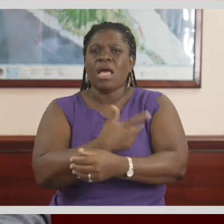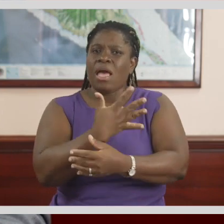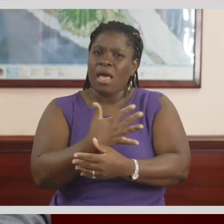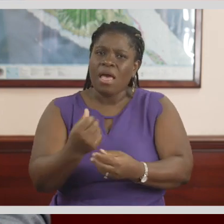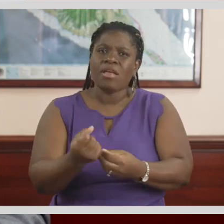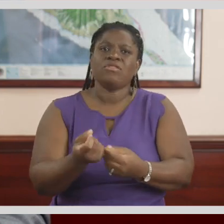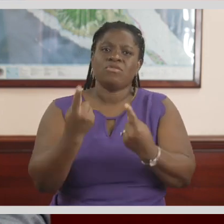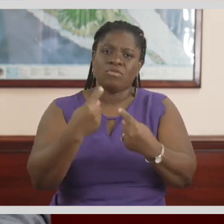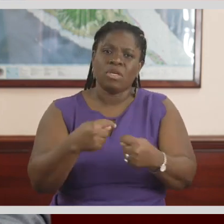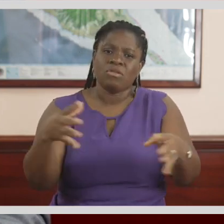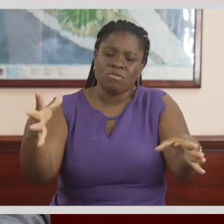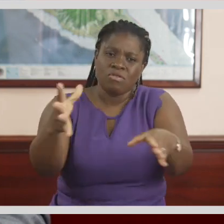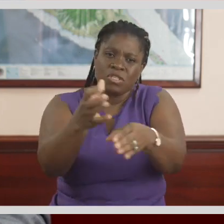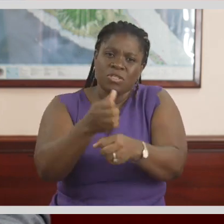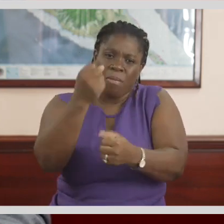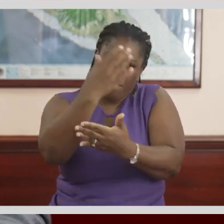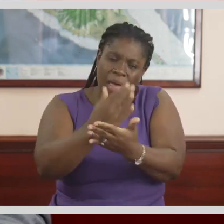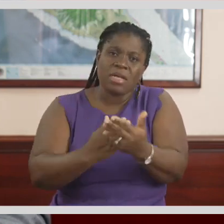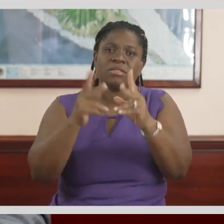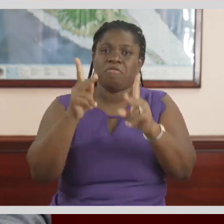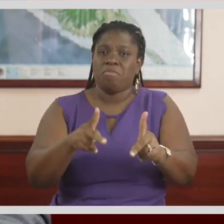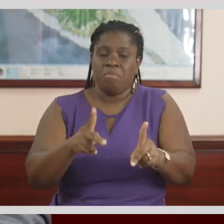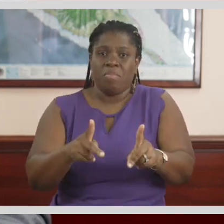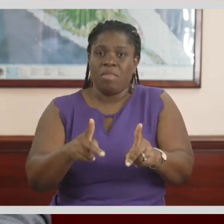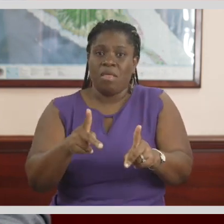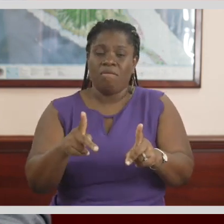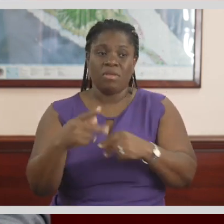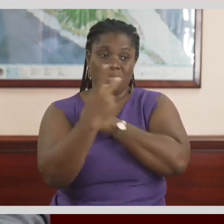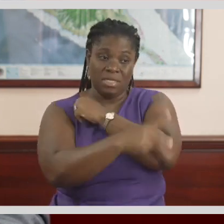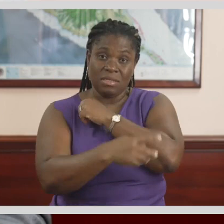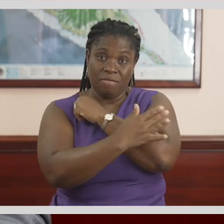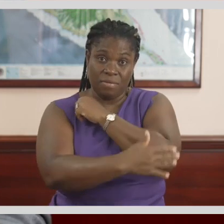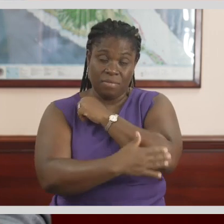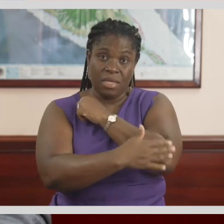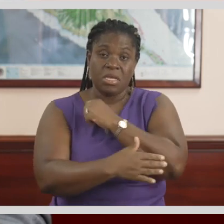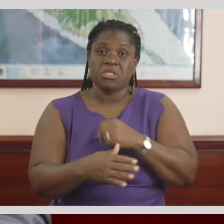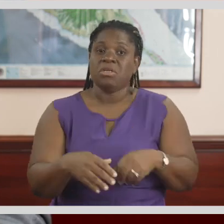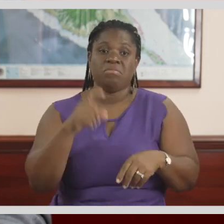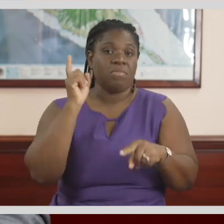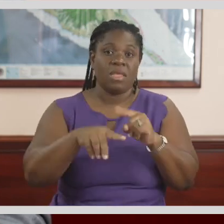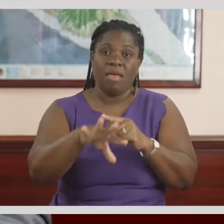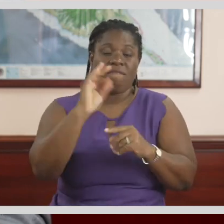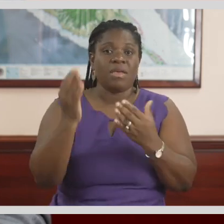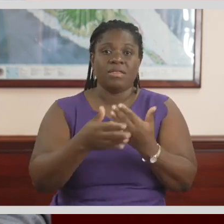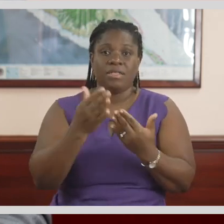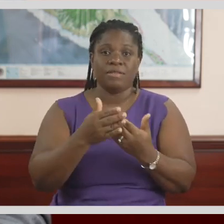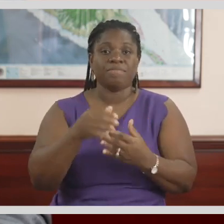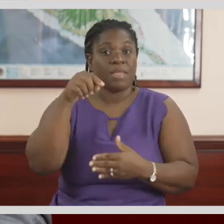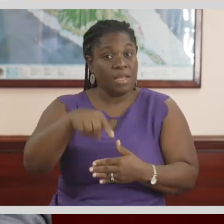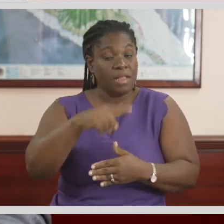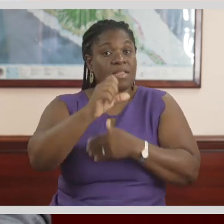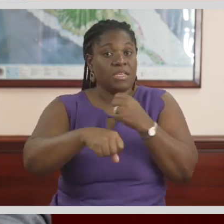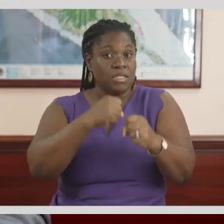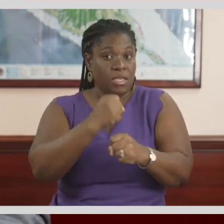vaccinate hard-to-reach segments of our populations, including indigenous peoples and migrants. This